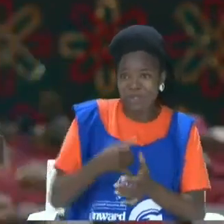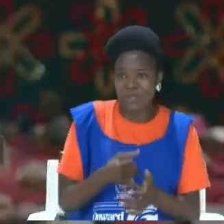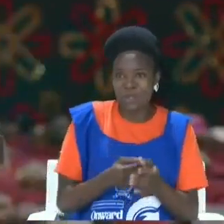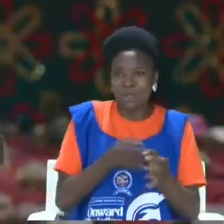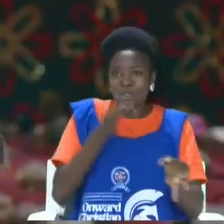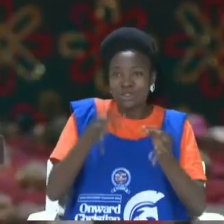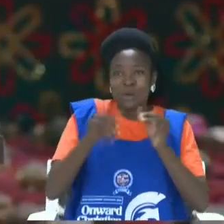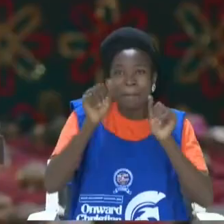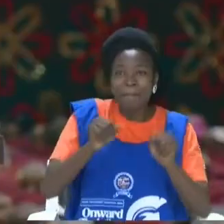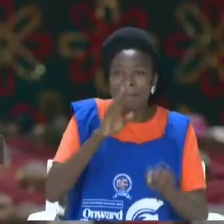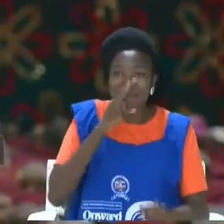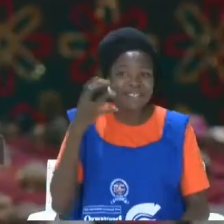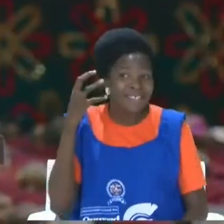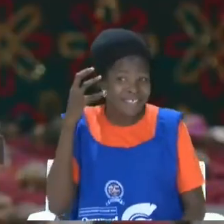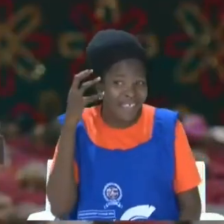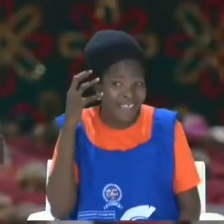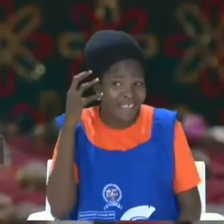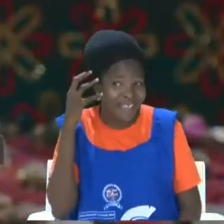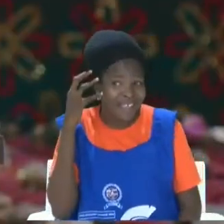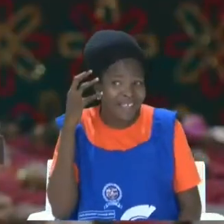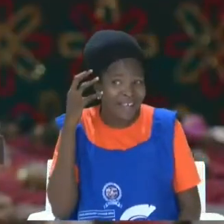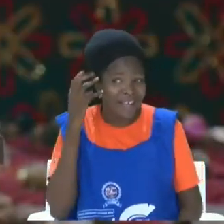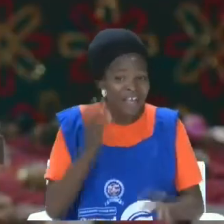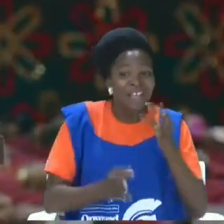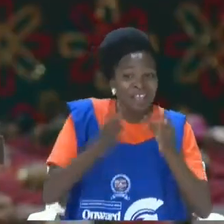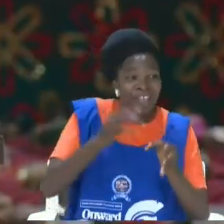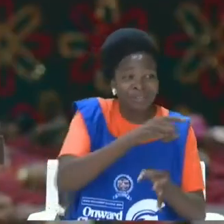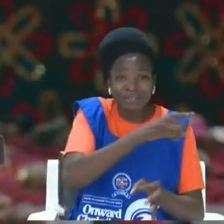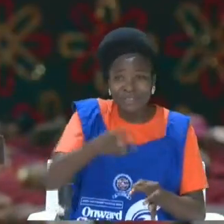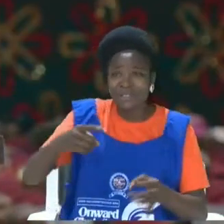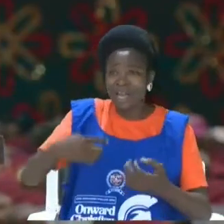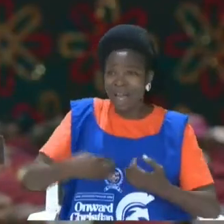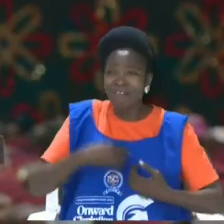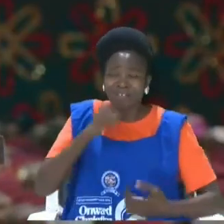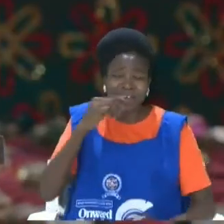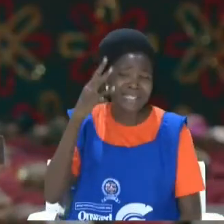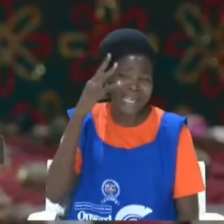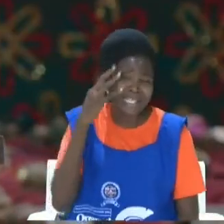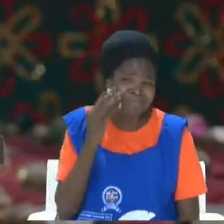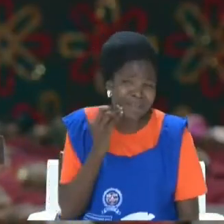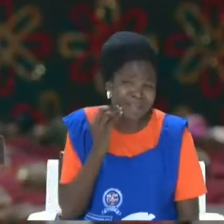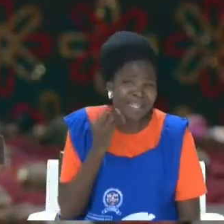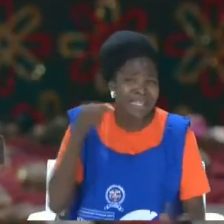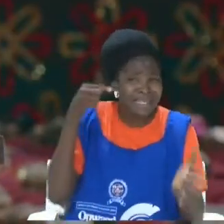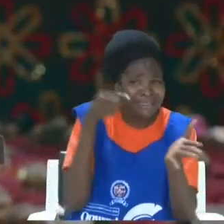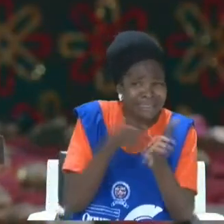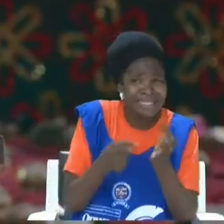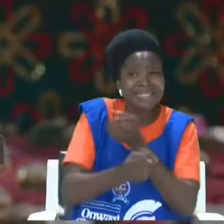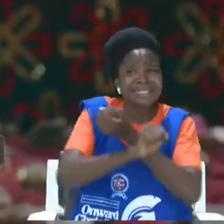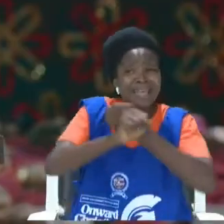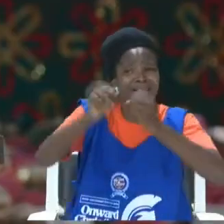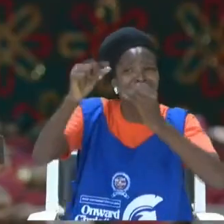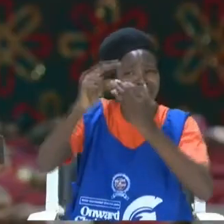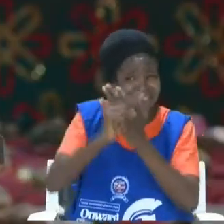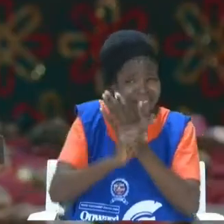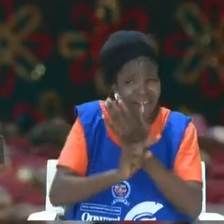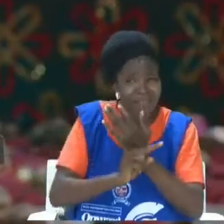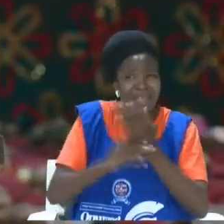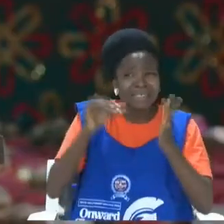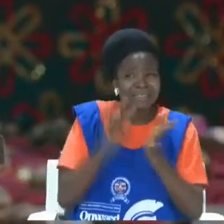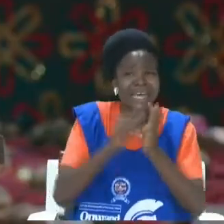be here. If you have not experienced this salvation that